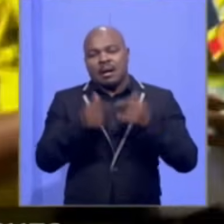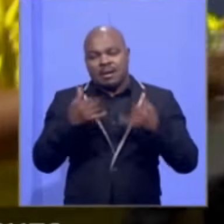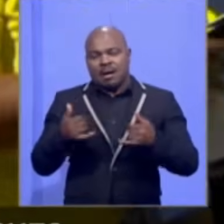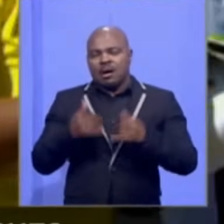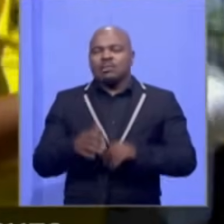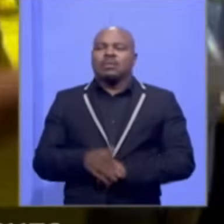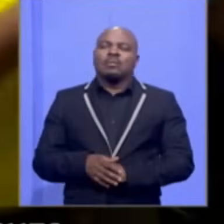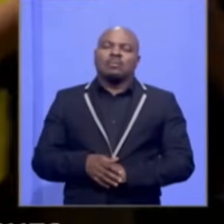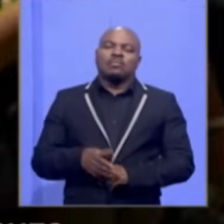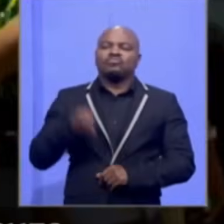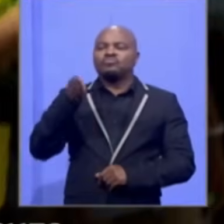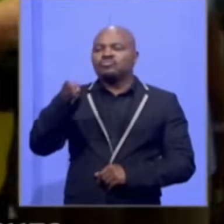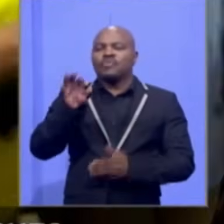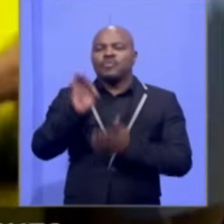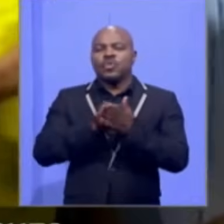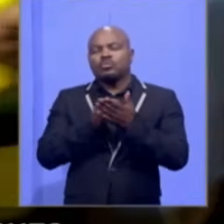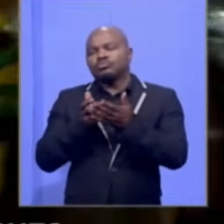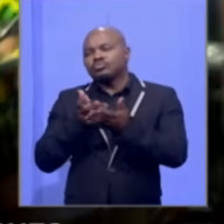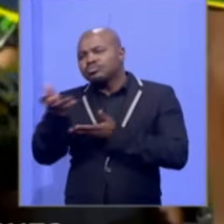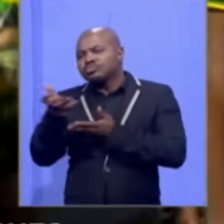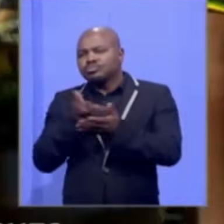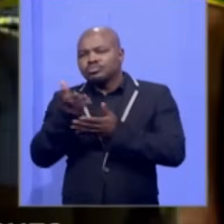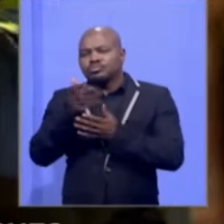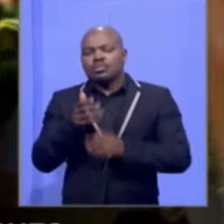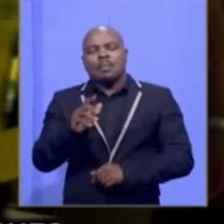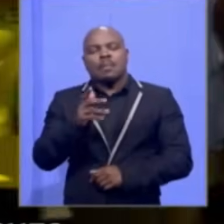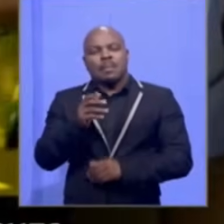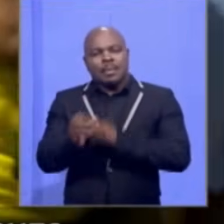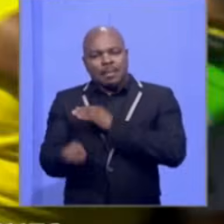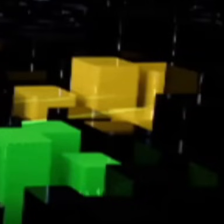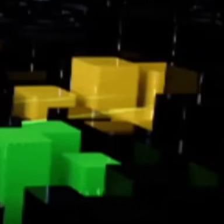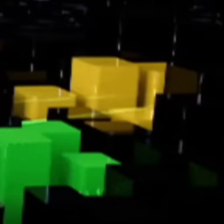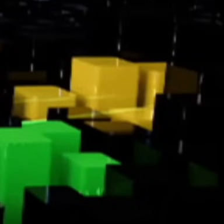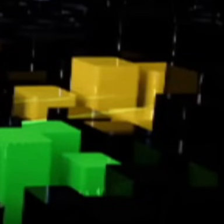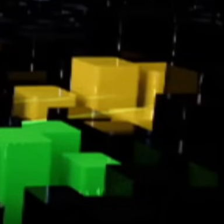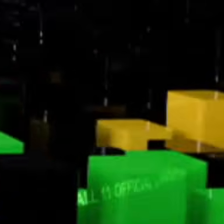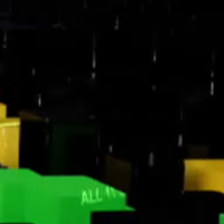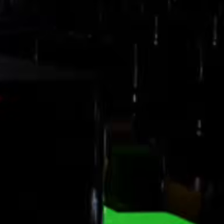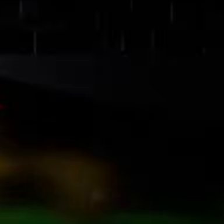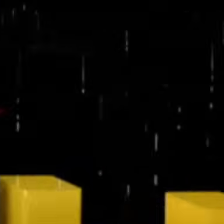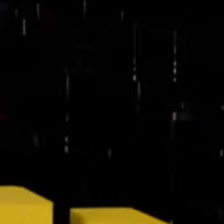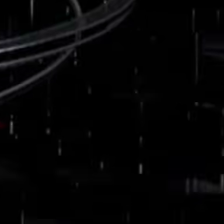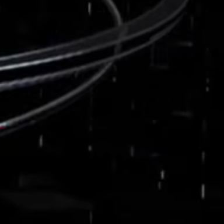la hae la ho ngoka ka bakgethi provinseng ya Mpumalanga le KwaZulu-Natal.